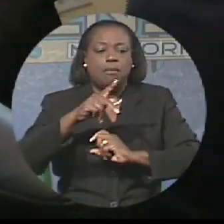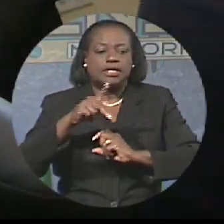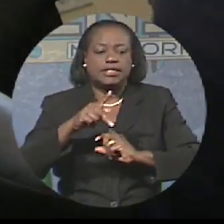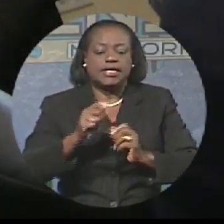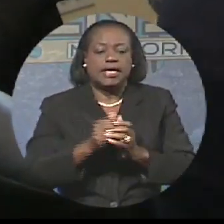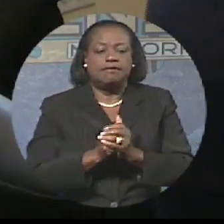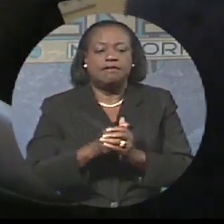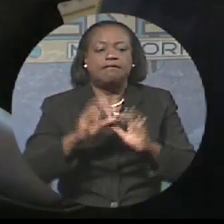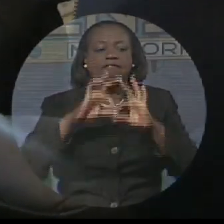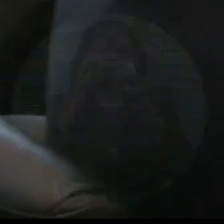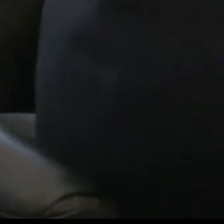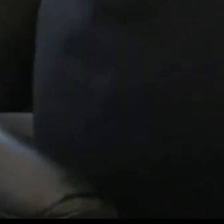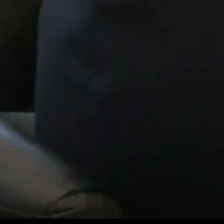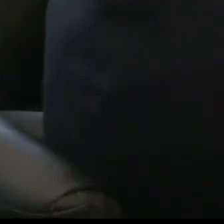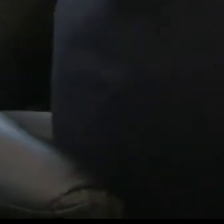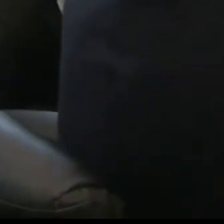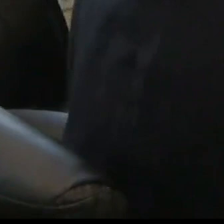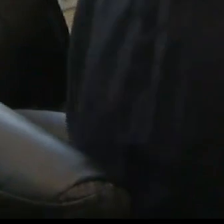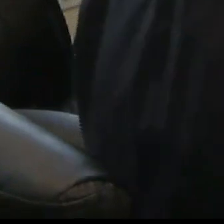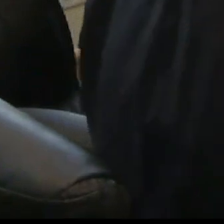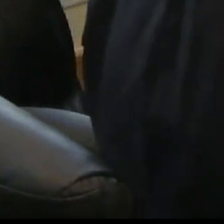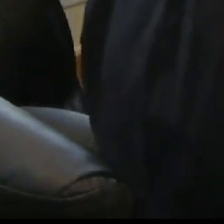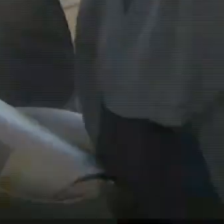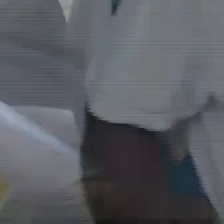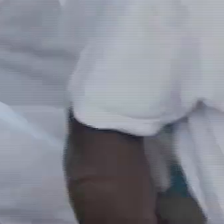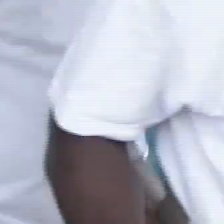Davis, ZNS Network News.